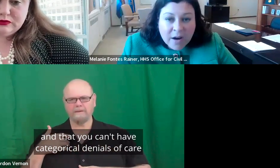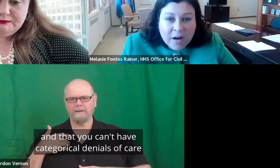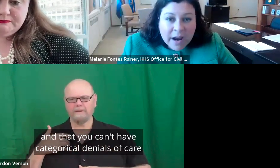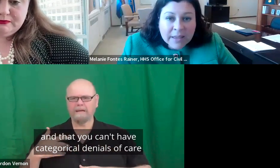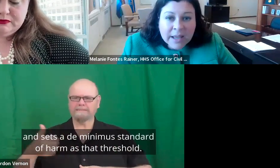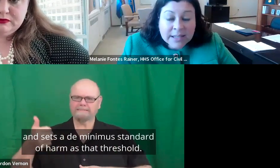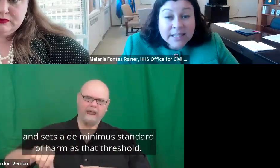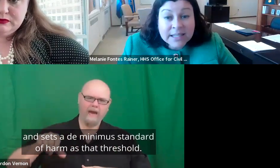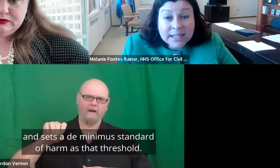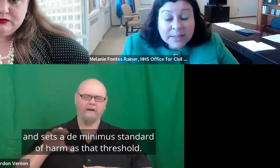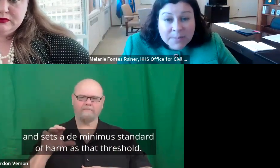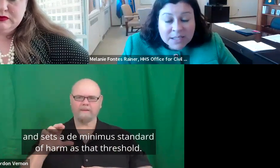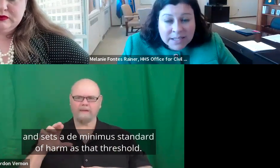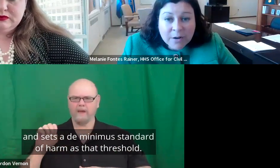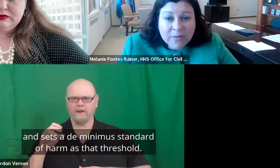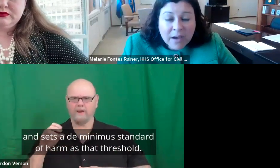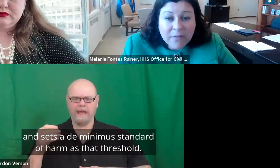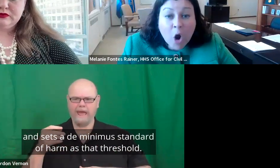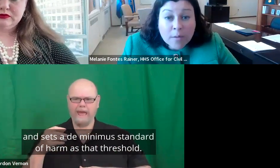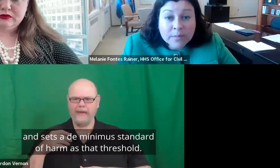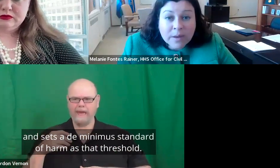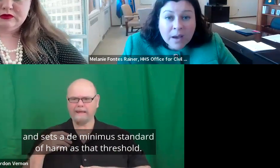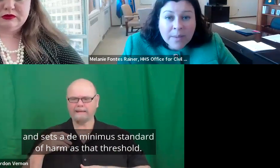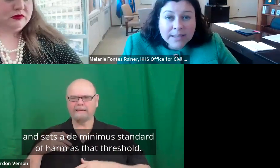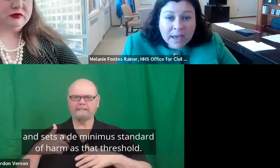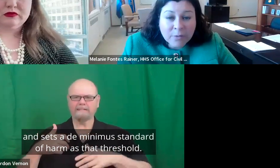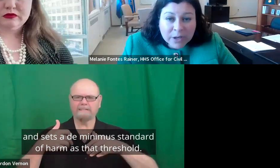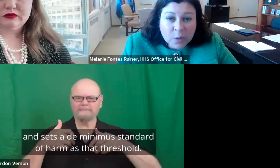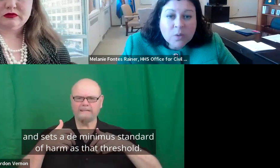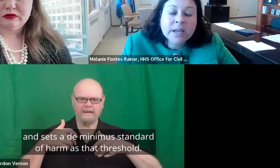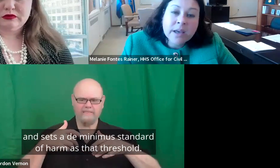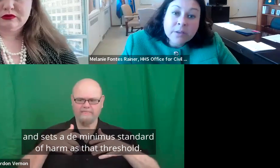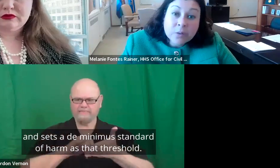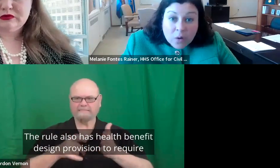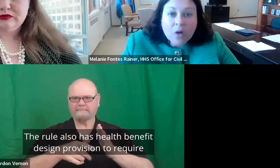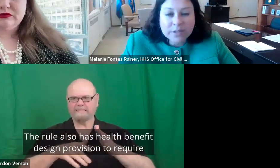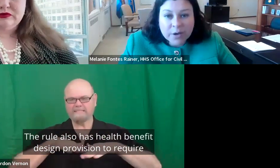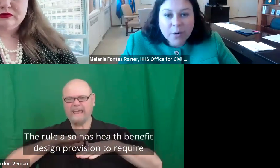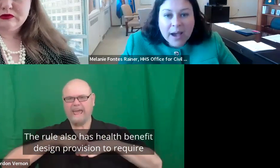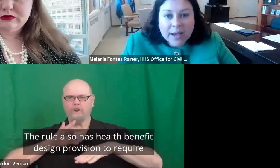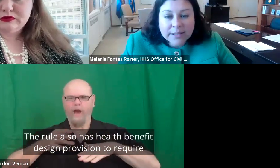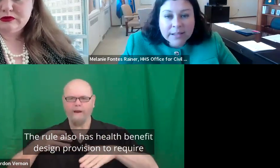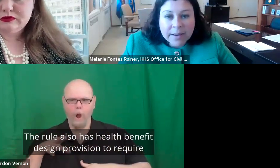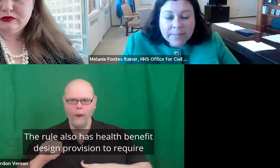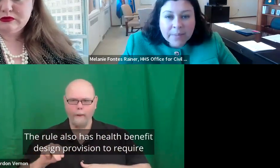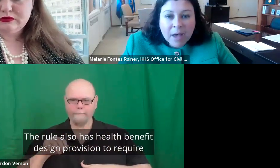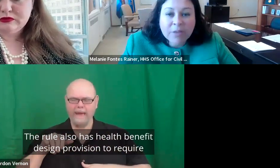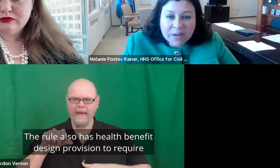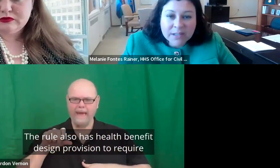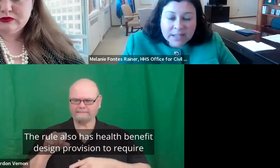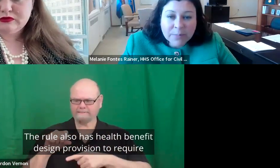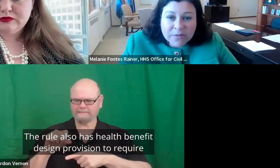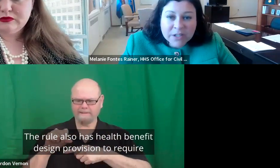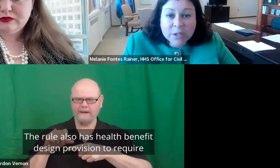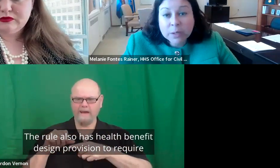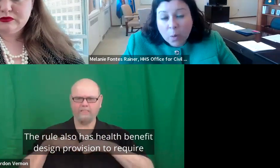denials of care, and sets a de minimis standard of harm as that threshold. The rule also has health